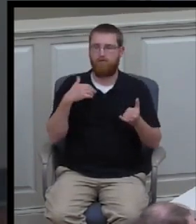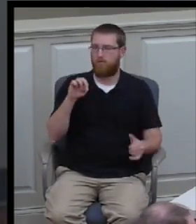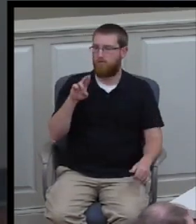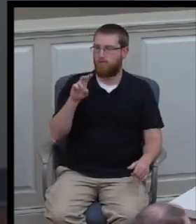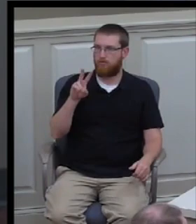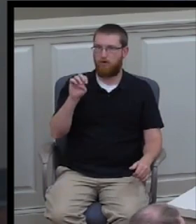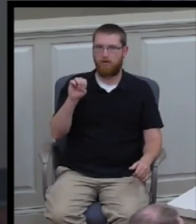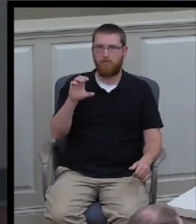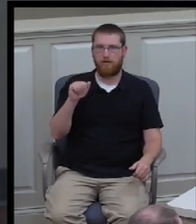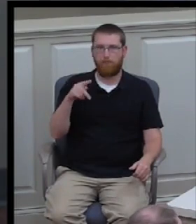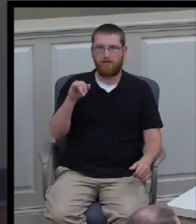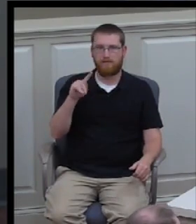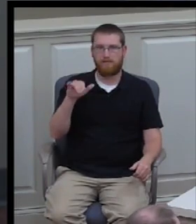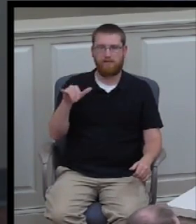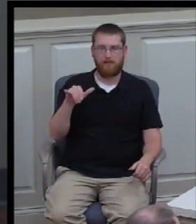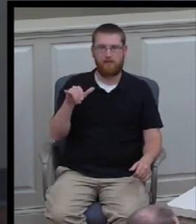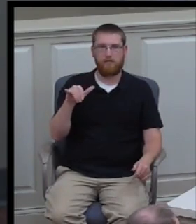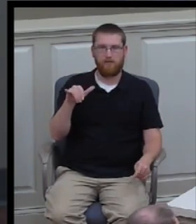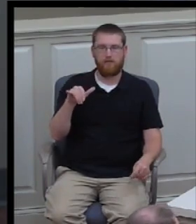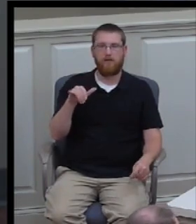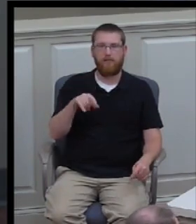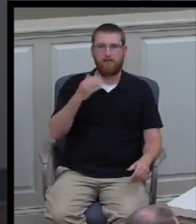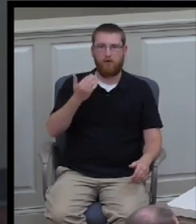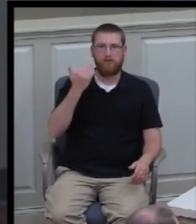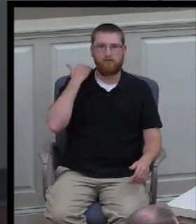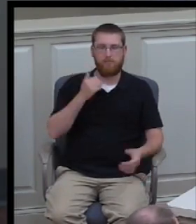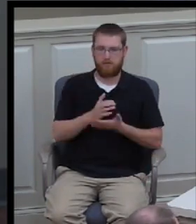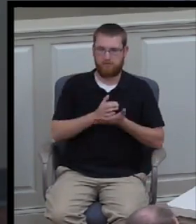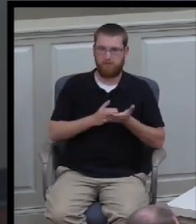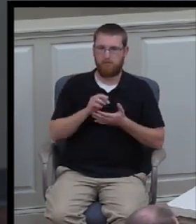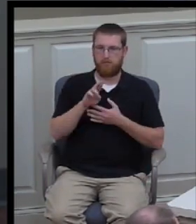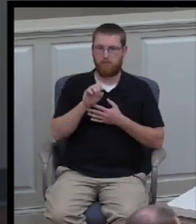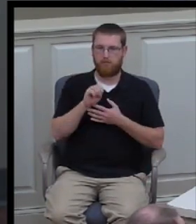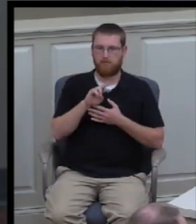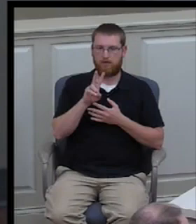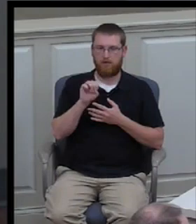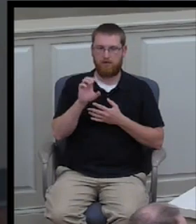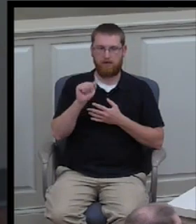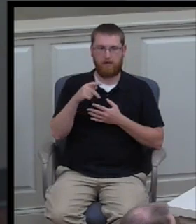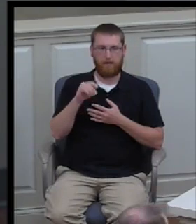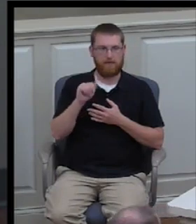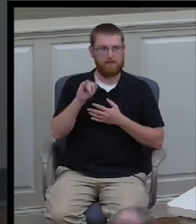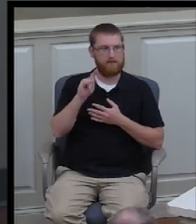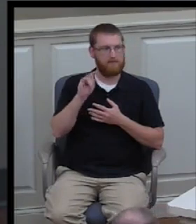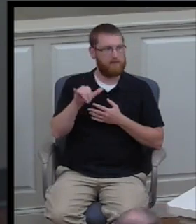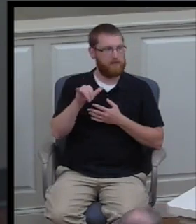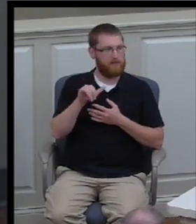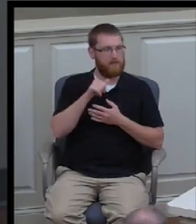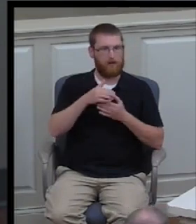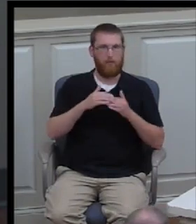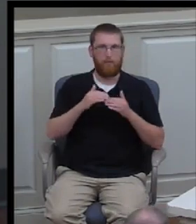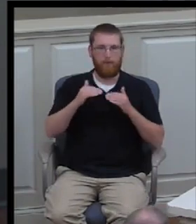those intersections and on those roads, that this is consuming some of that reserve capacity, but it doesn't bump capacity in a way that you diminish the